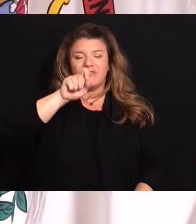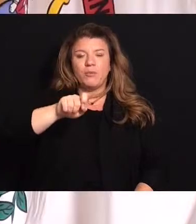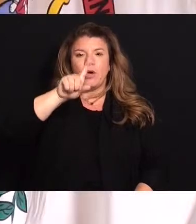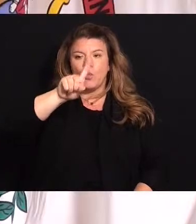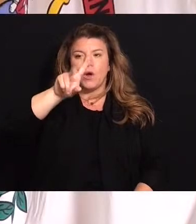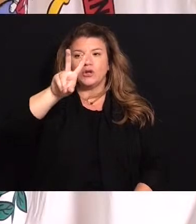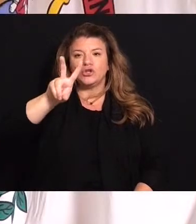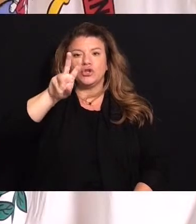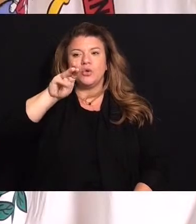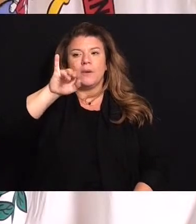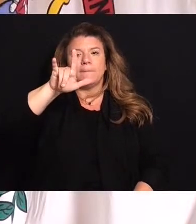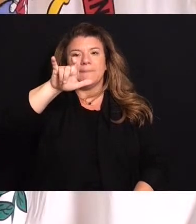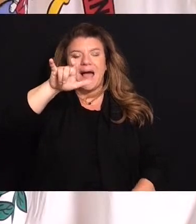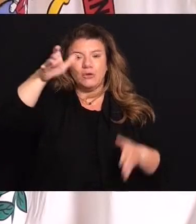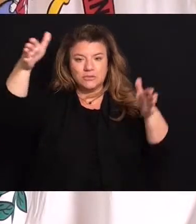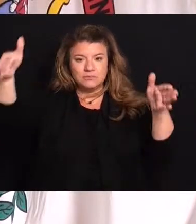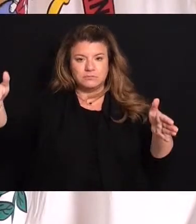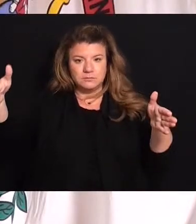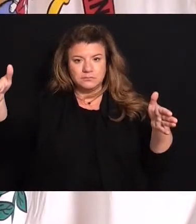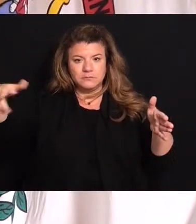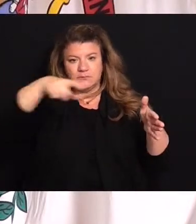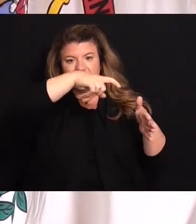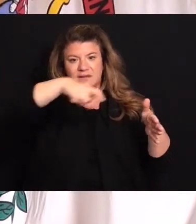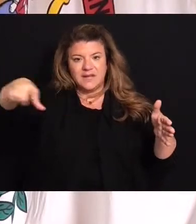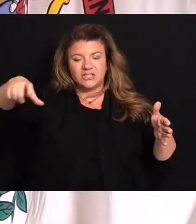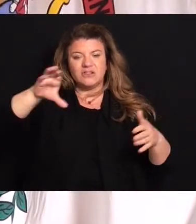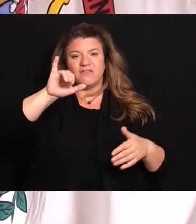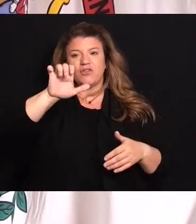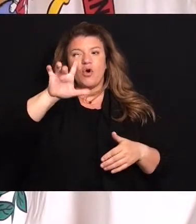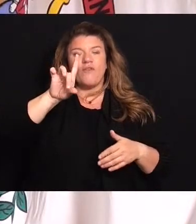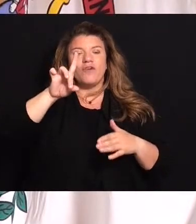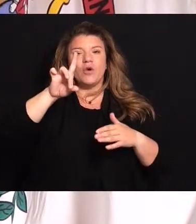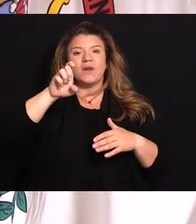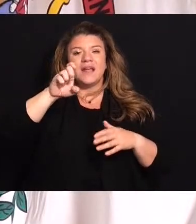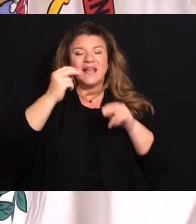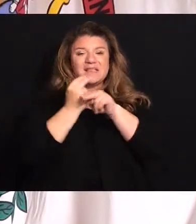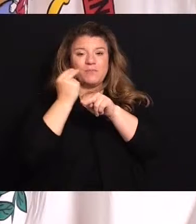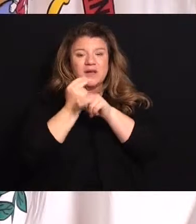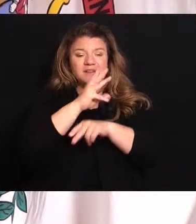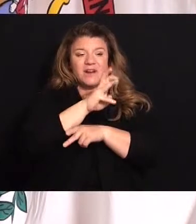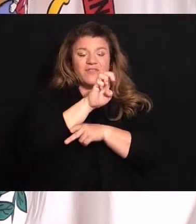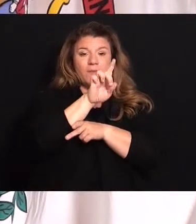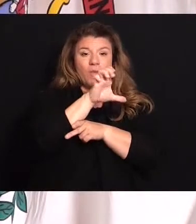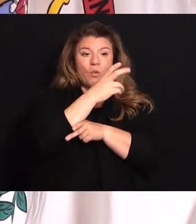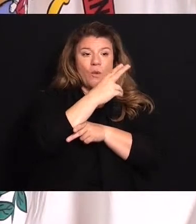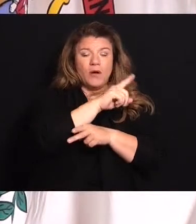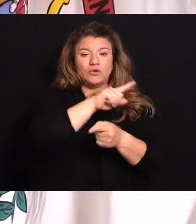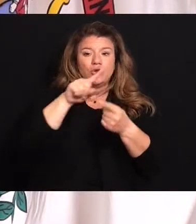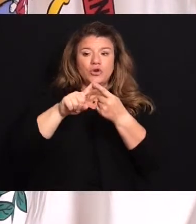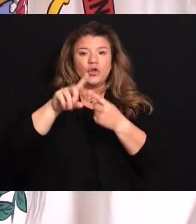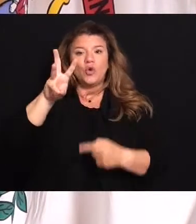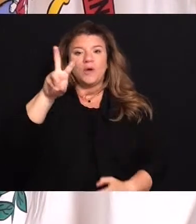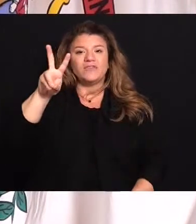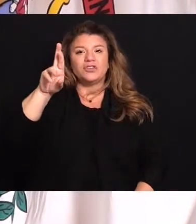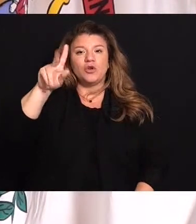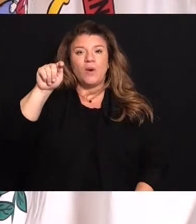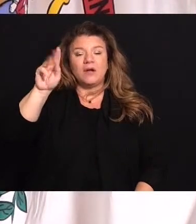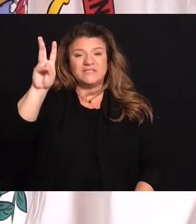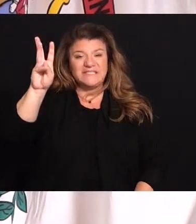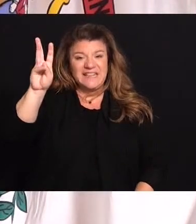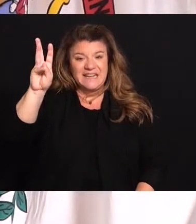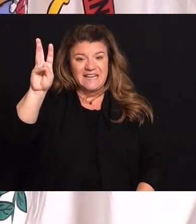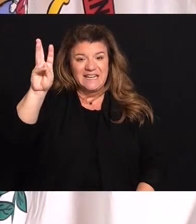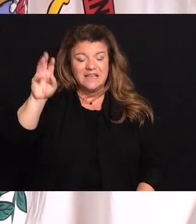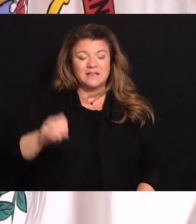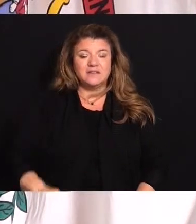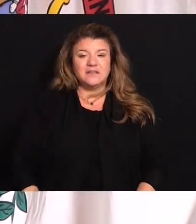5.12 mile section of the Coalfield Expressway from Welch to West Virginia Route 16. And